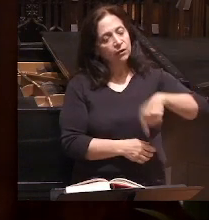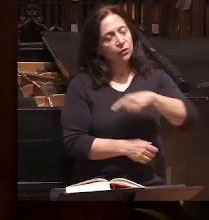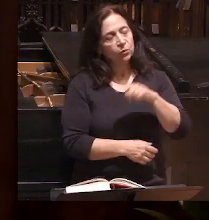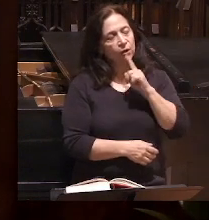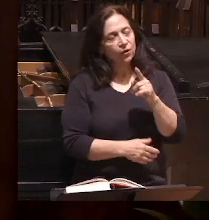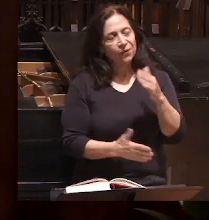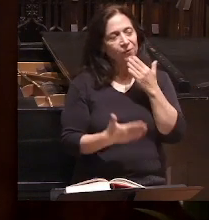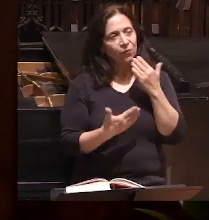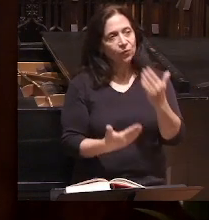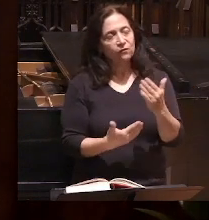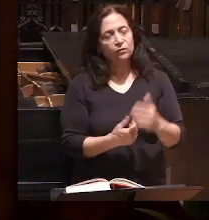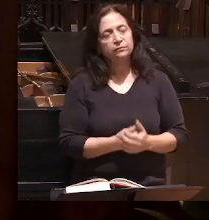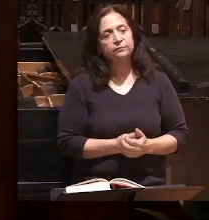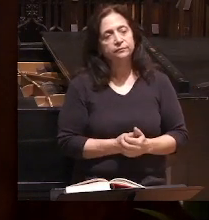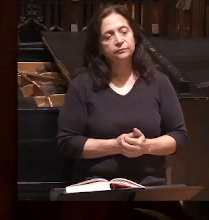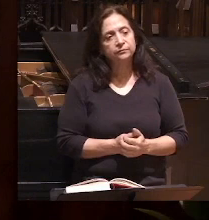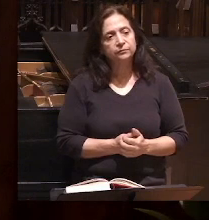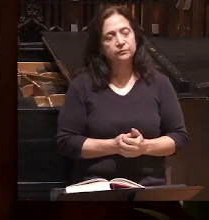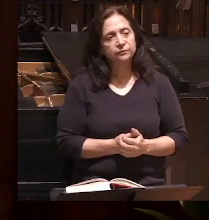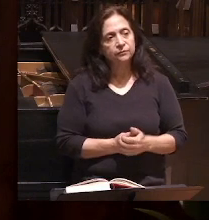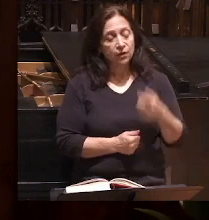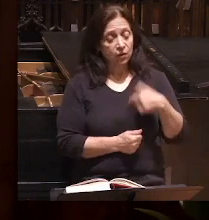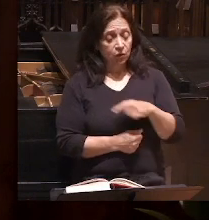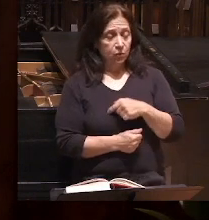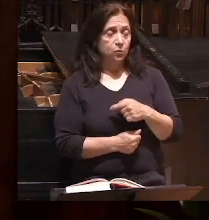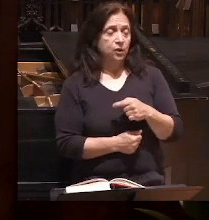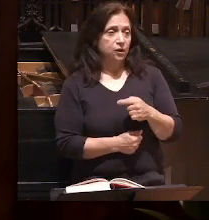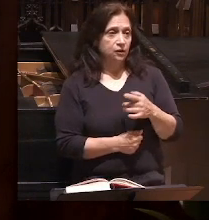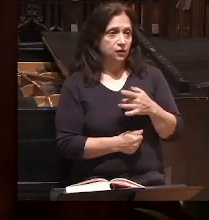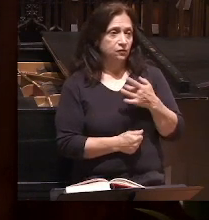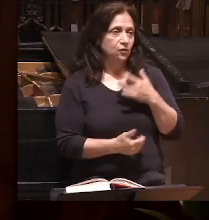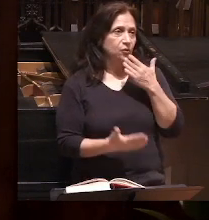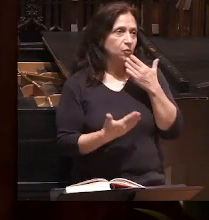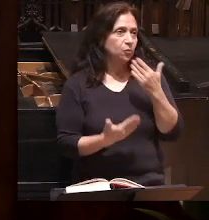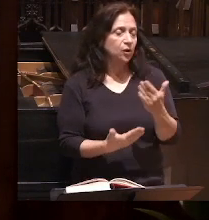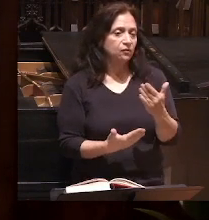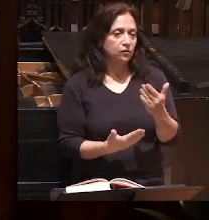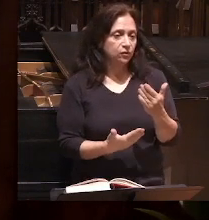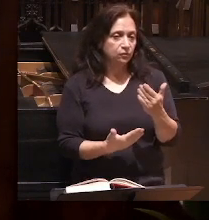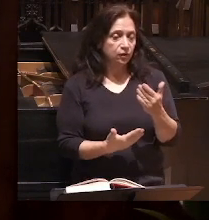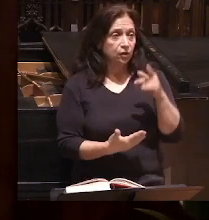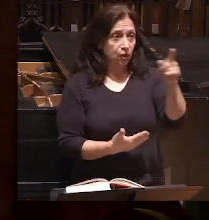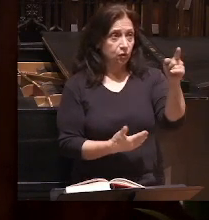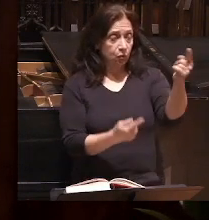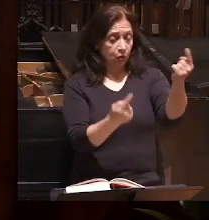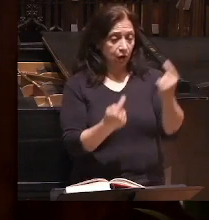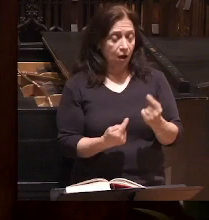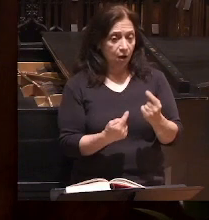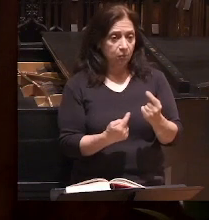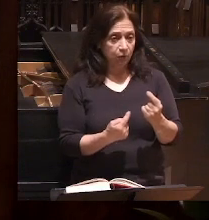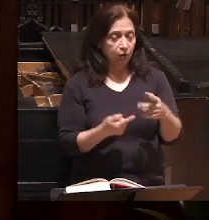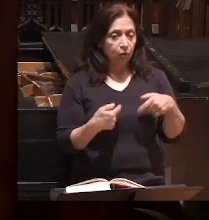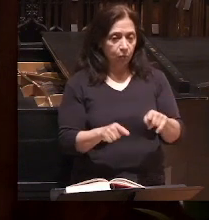we are grateful. We are grateful today that you come in the